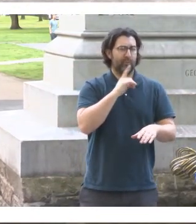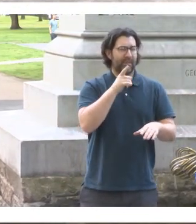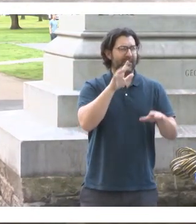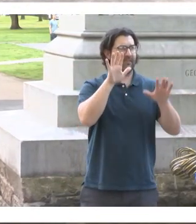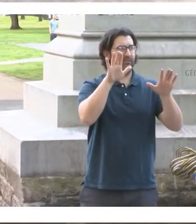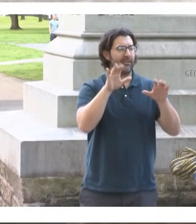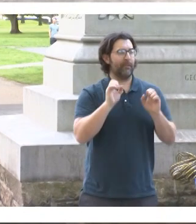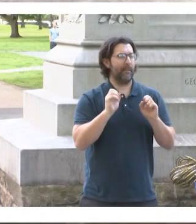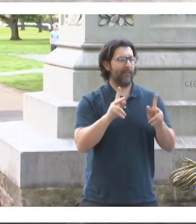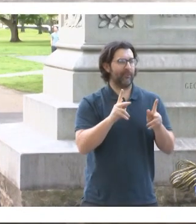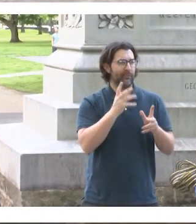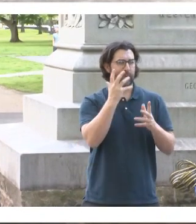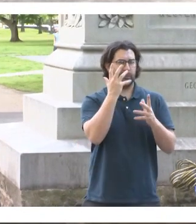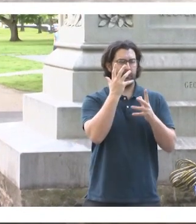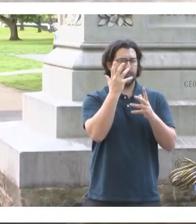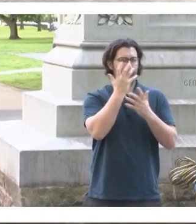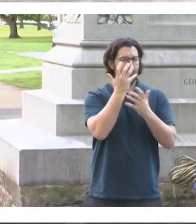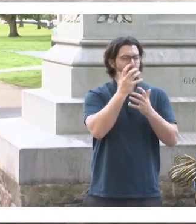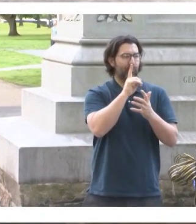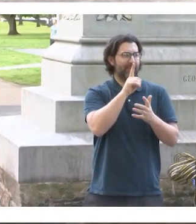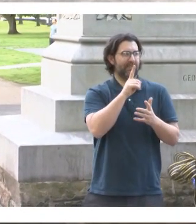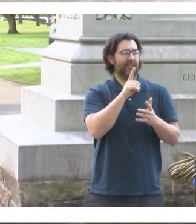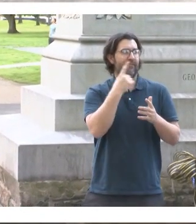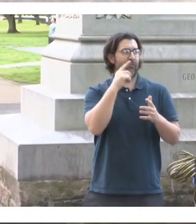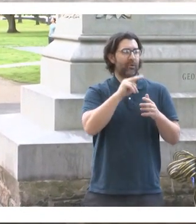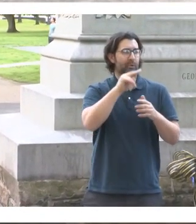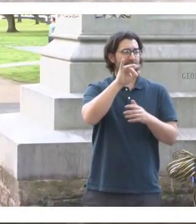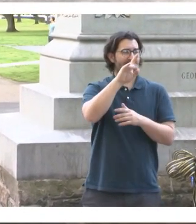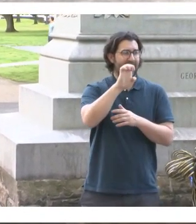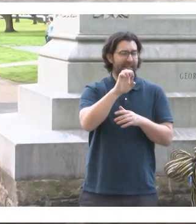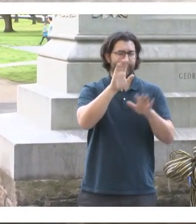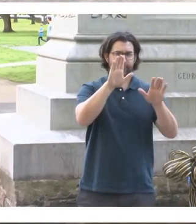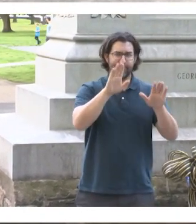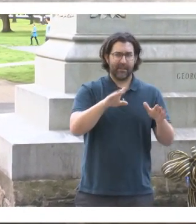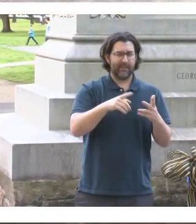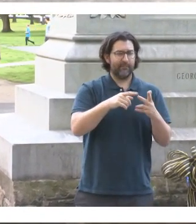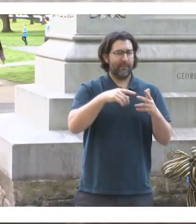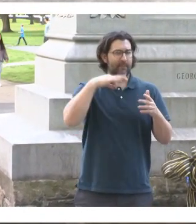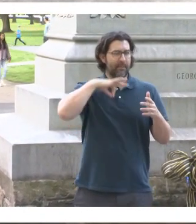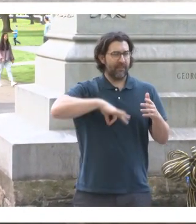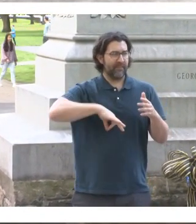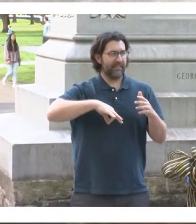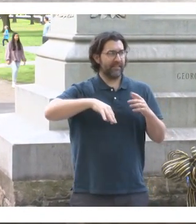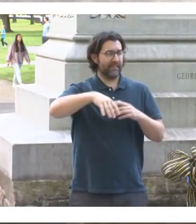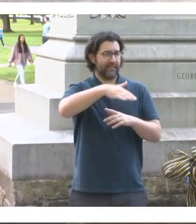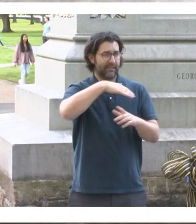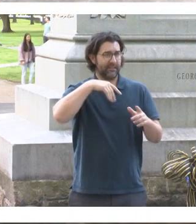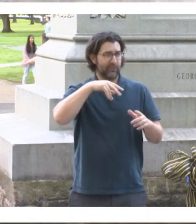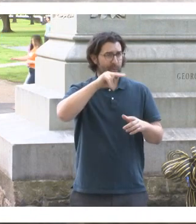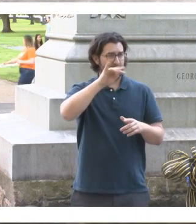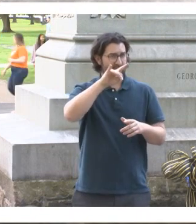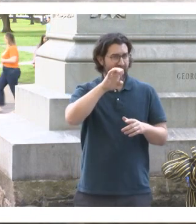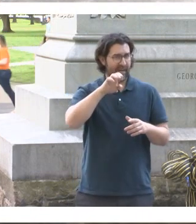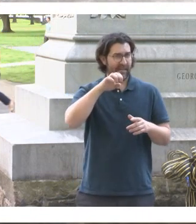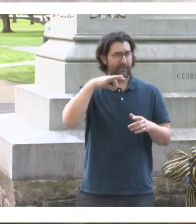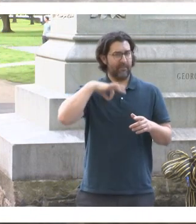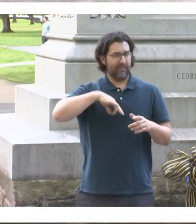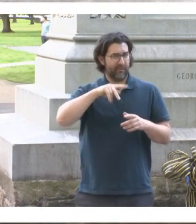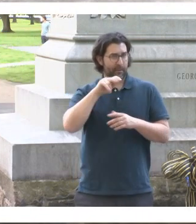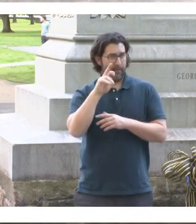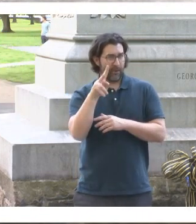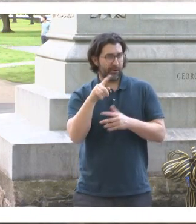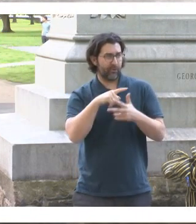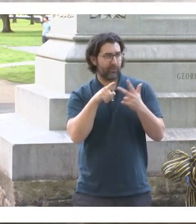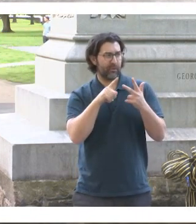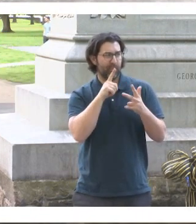great opportunity and a great thing for the North Side and a great thing for the park. We thank everybody for your hard